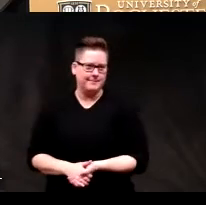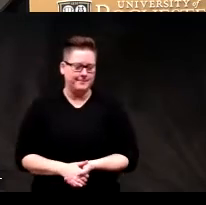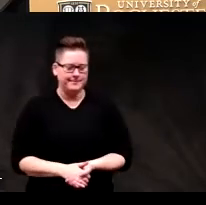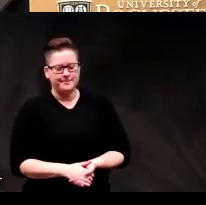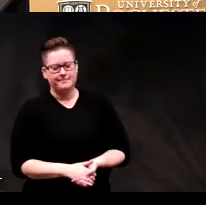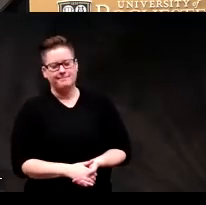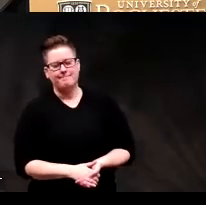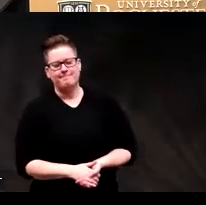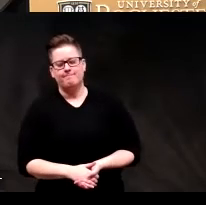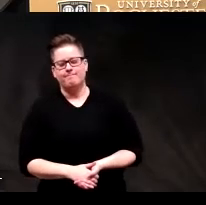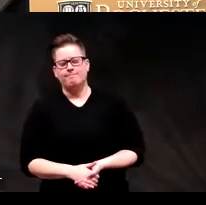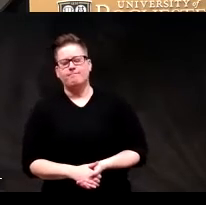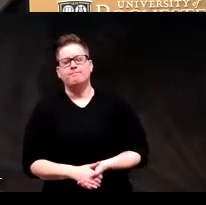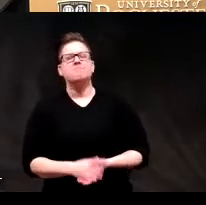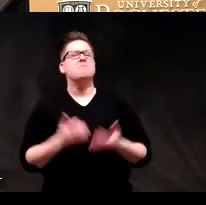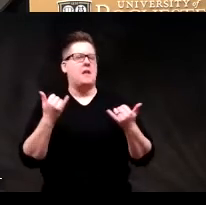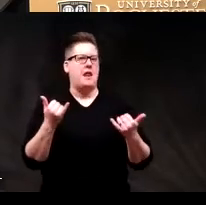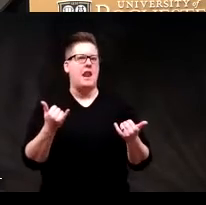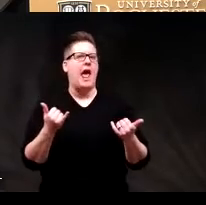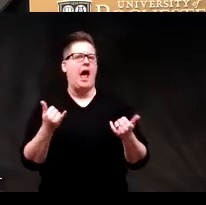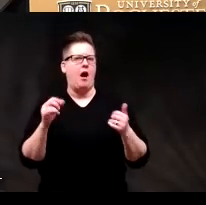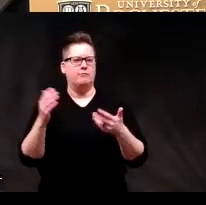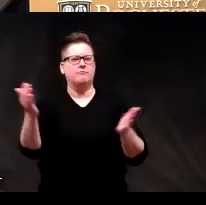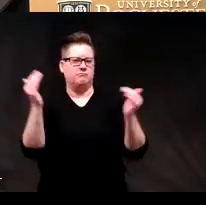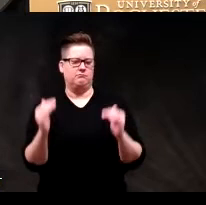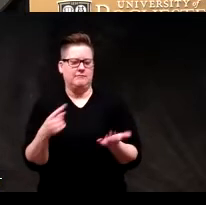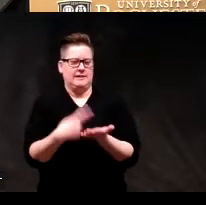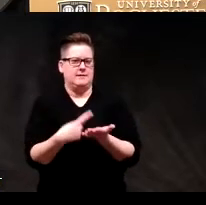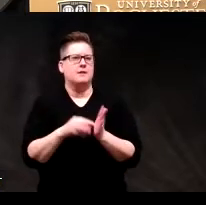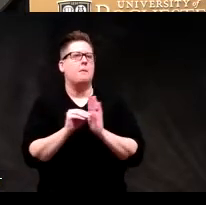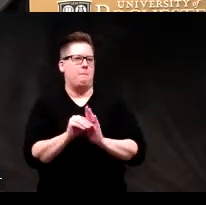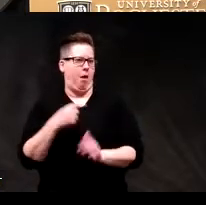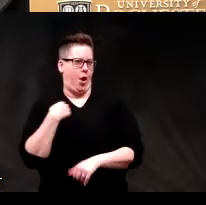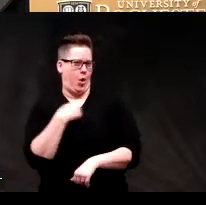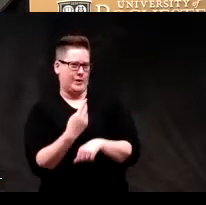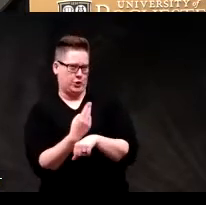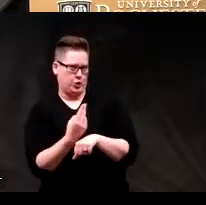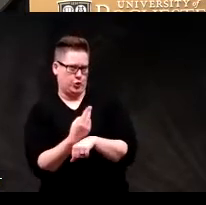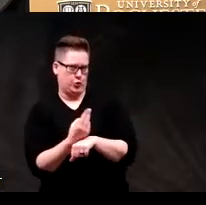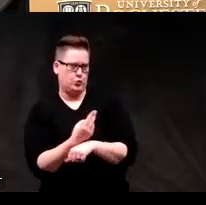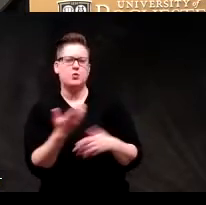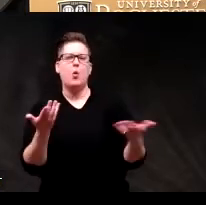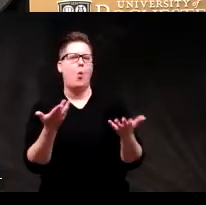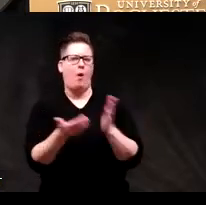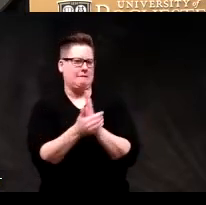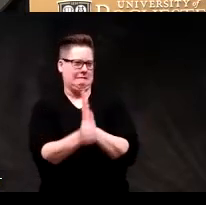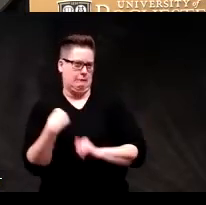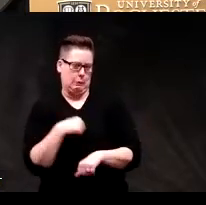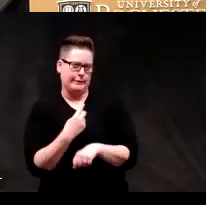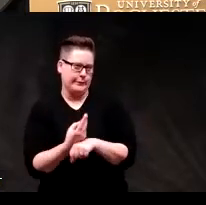So I'm going to switch to talk about the model that we use and what are some of the techniques that we